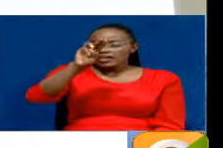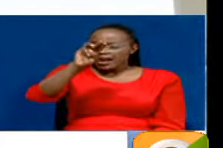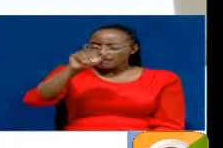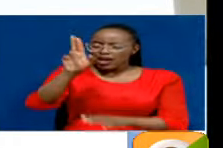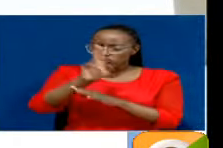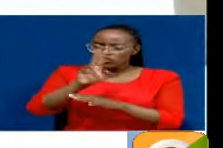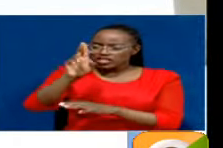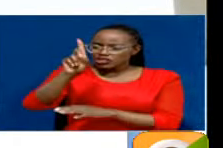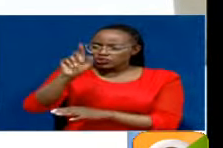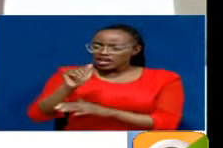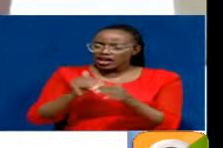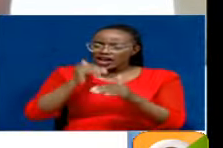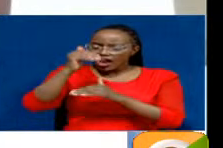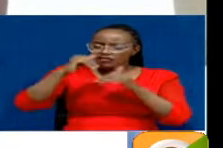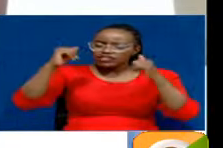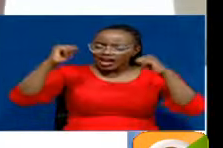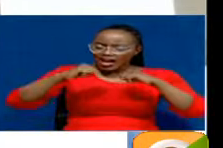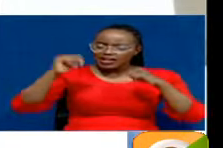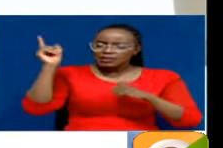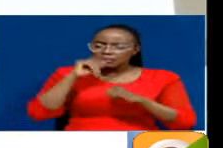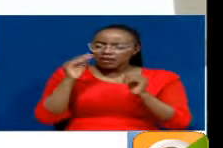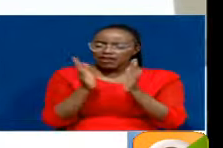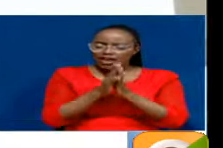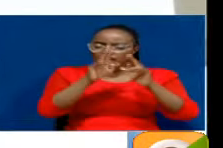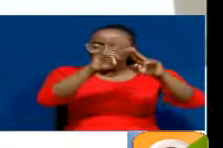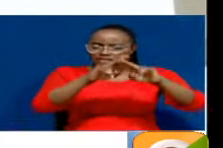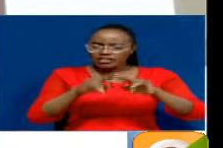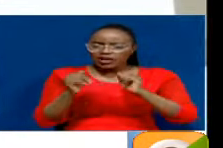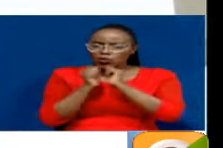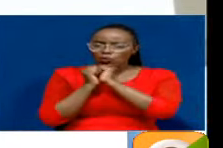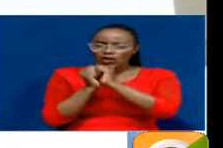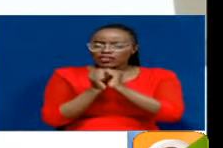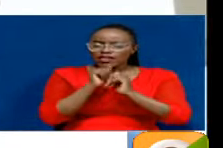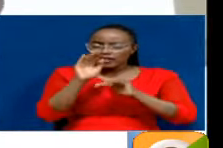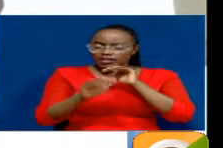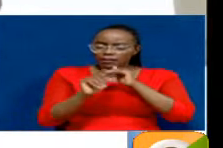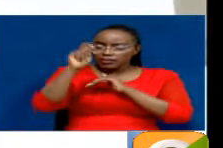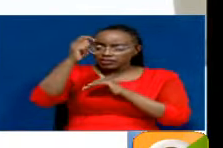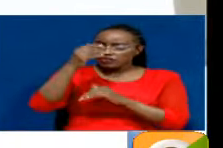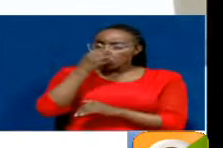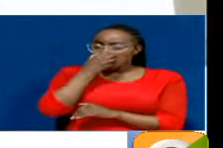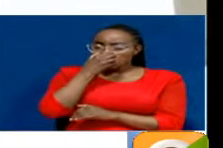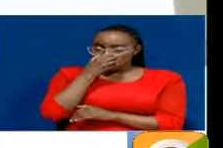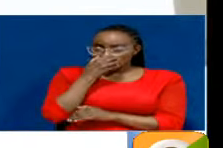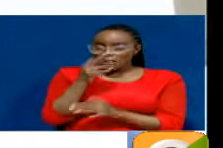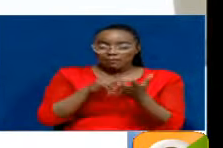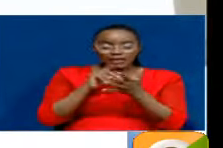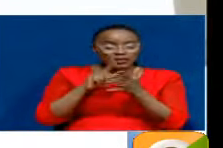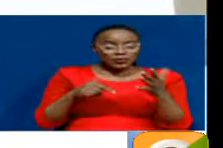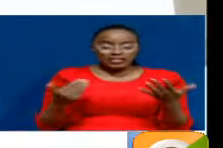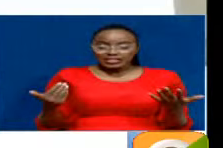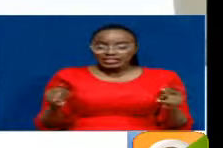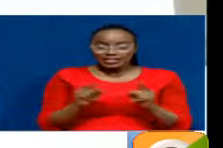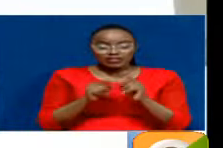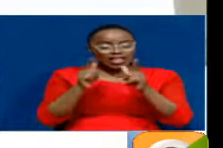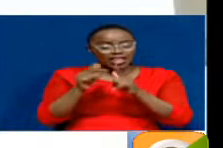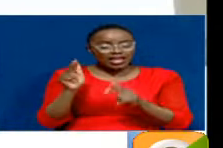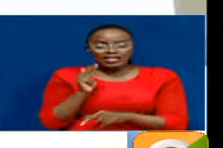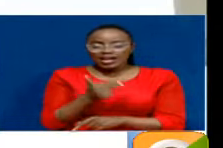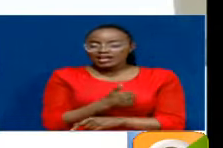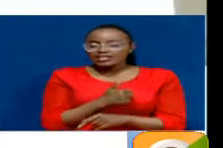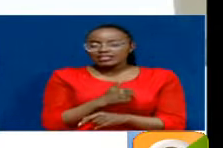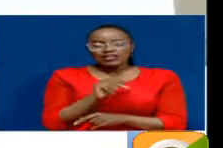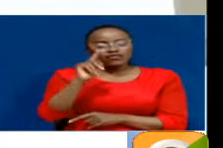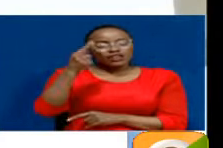UDA ticket after a mutual understanding and a sit down with the deputy president William Ruto. So, you know, let us not, you